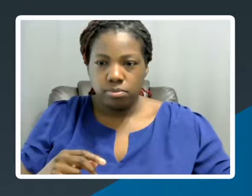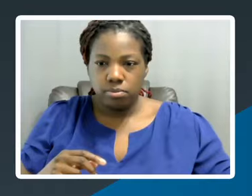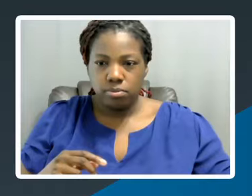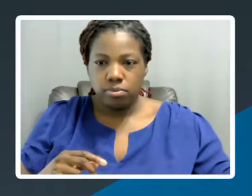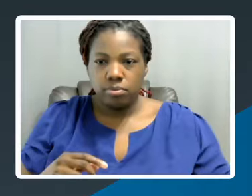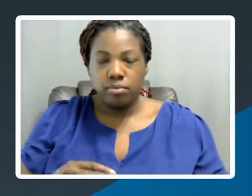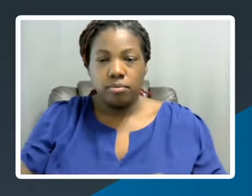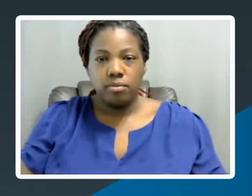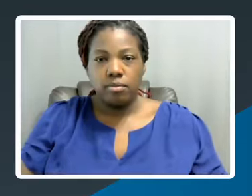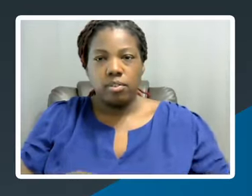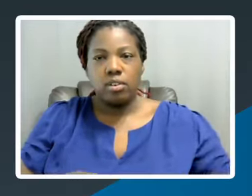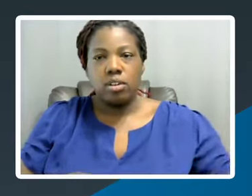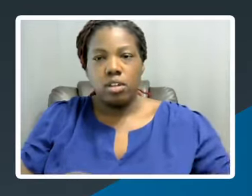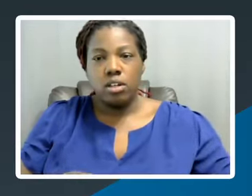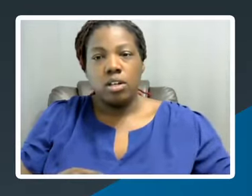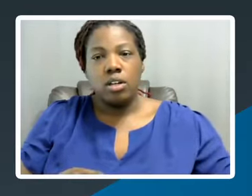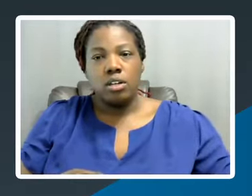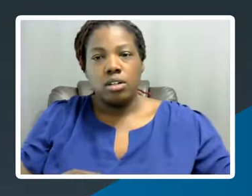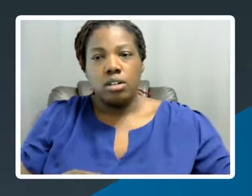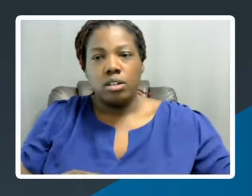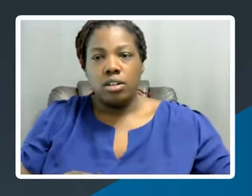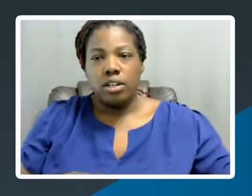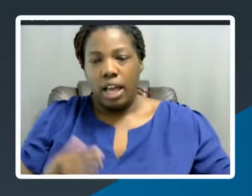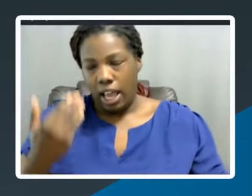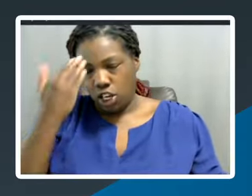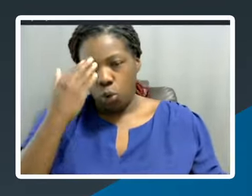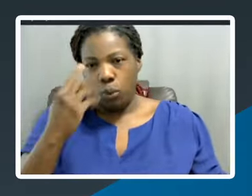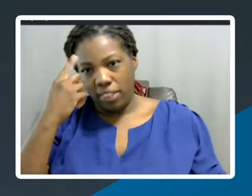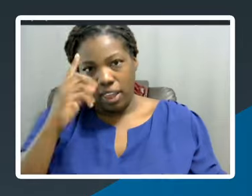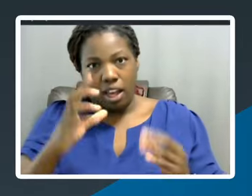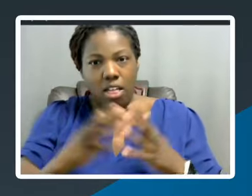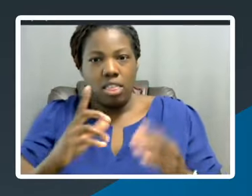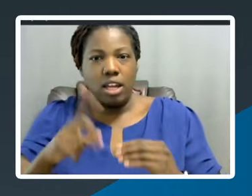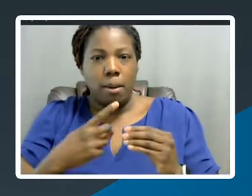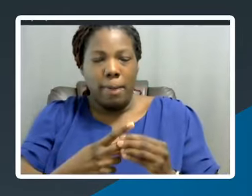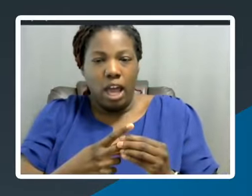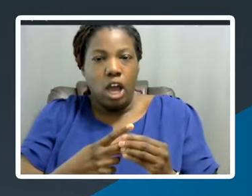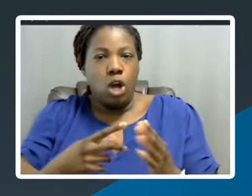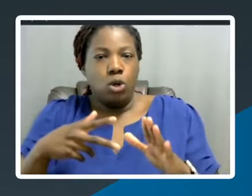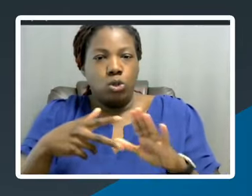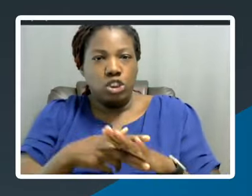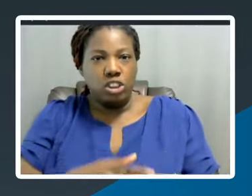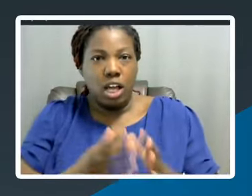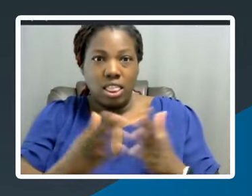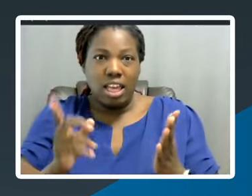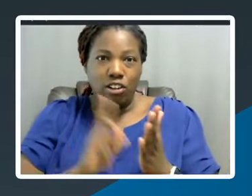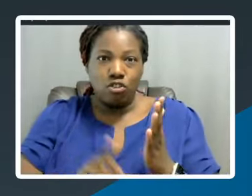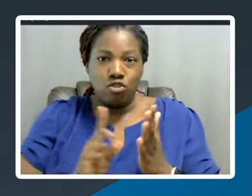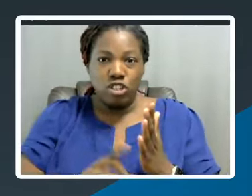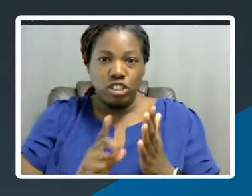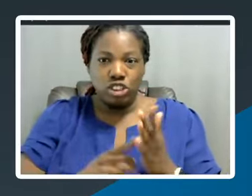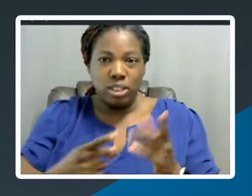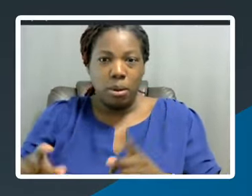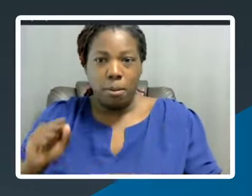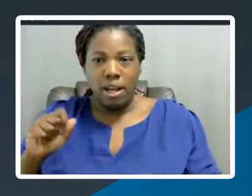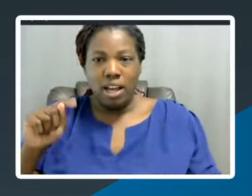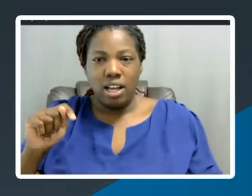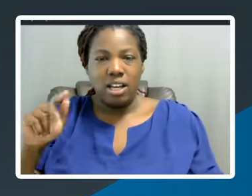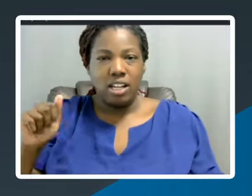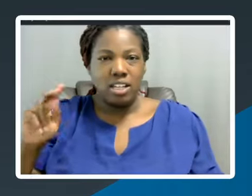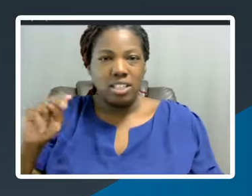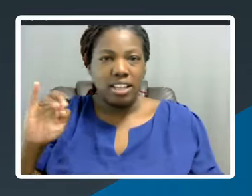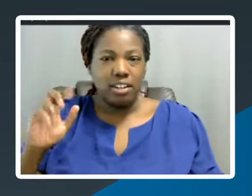I think it's interesting that we suddenly care so much about cheating. There's been some interesting research done by Stanford University. If you think that that cheating